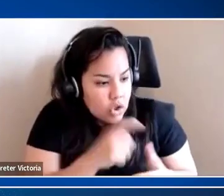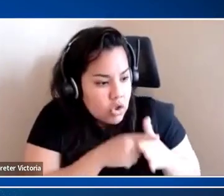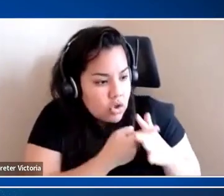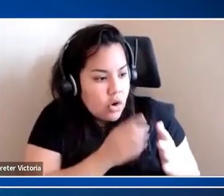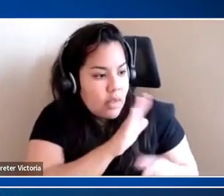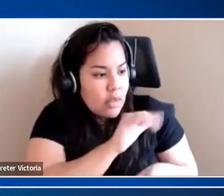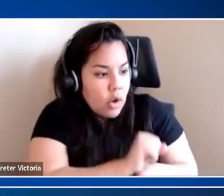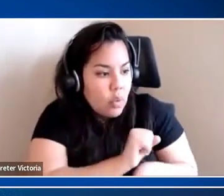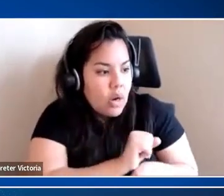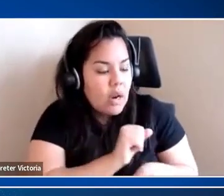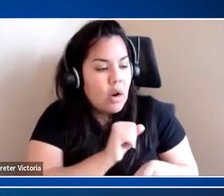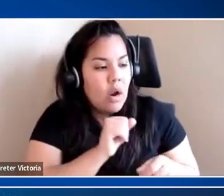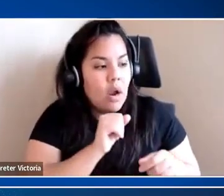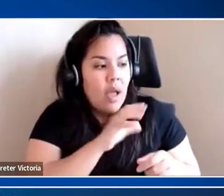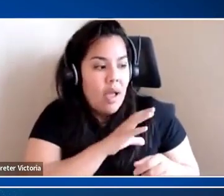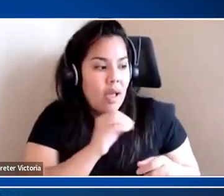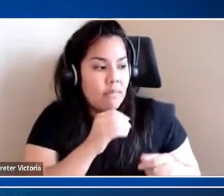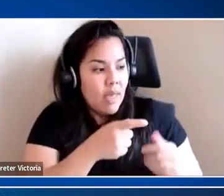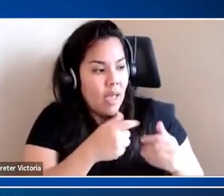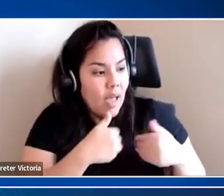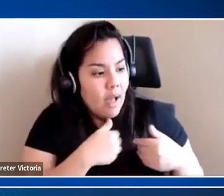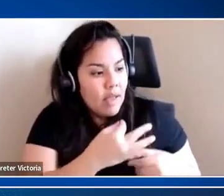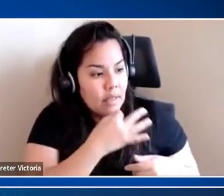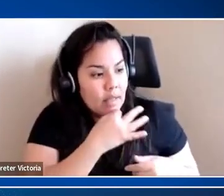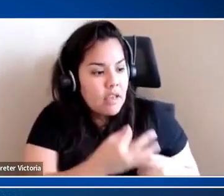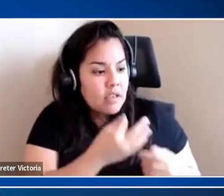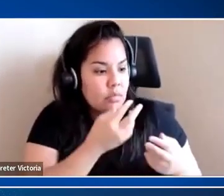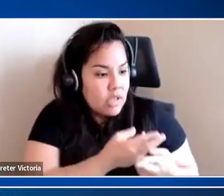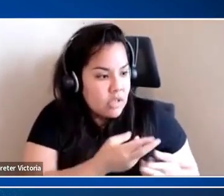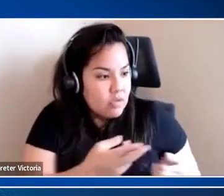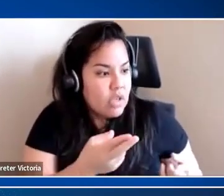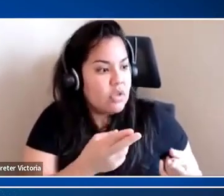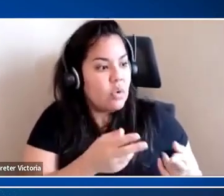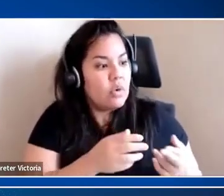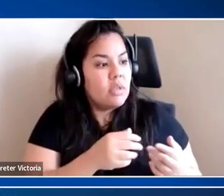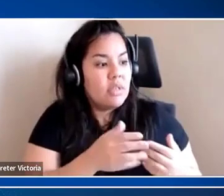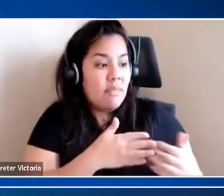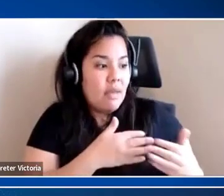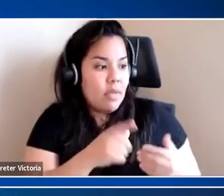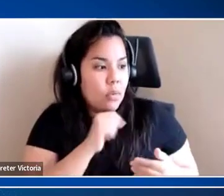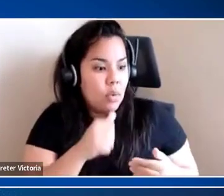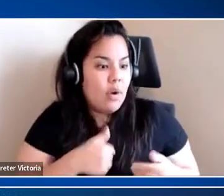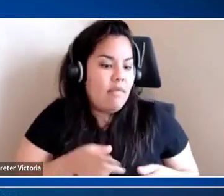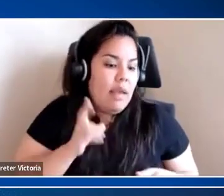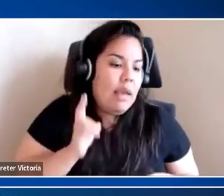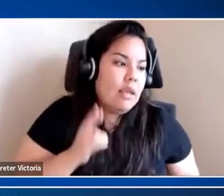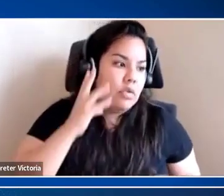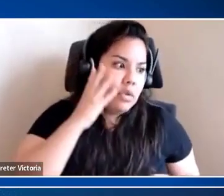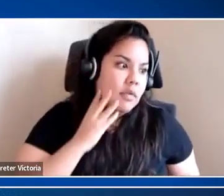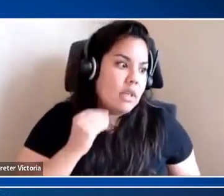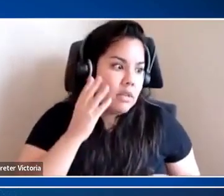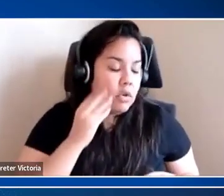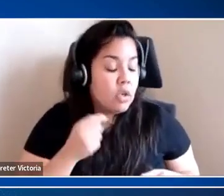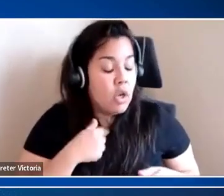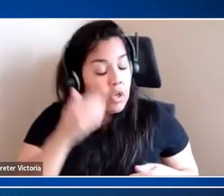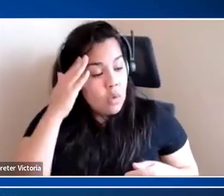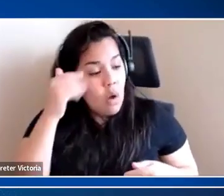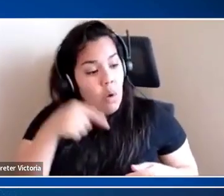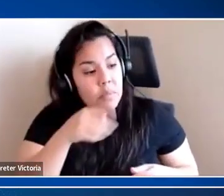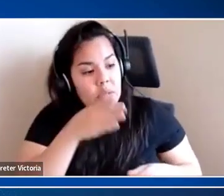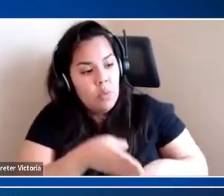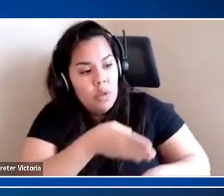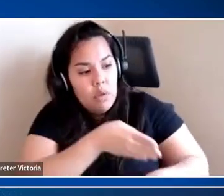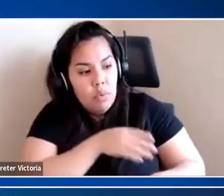and resources to do it without necessarily the track record. So we're hoping this actually improves their chances